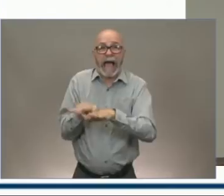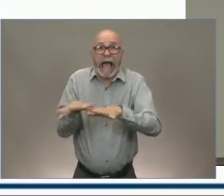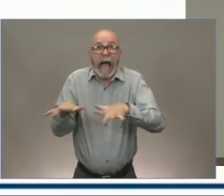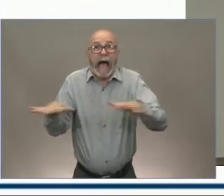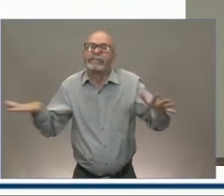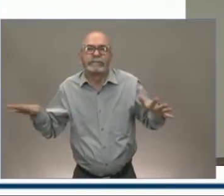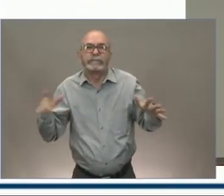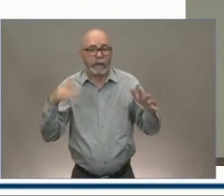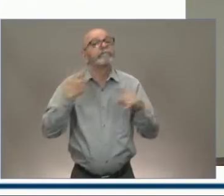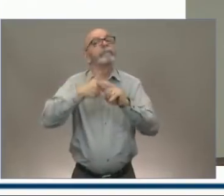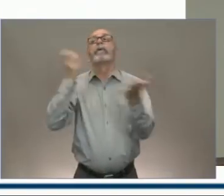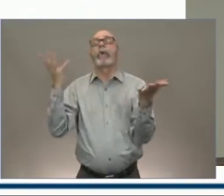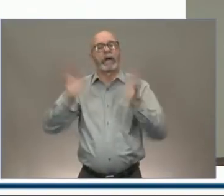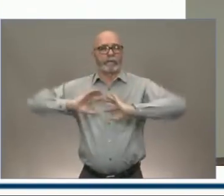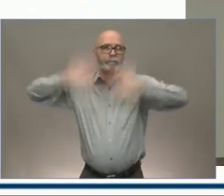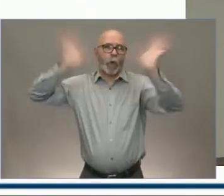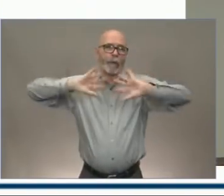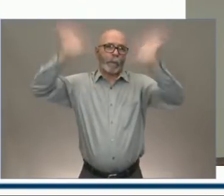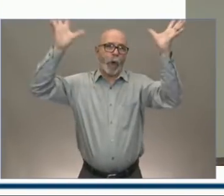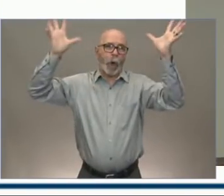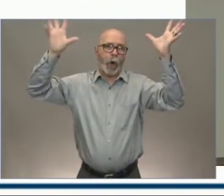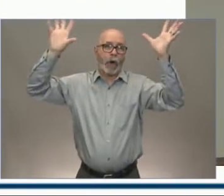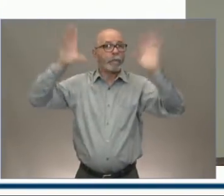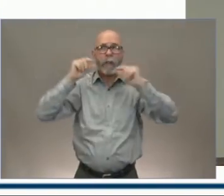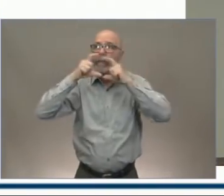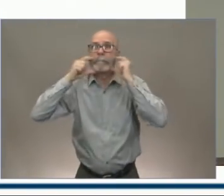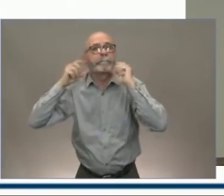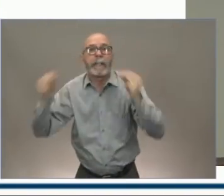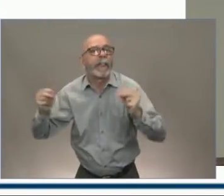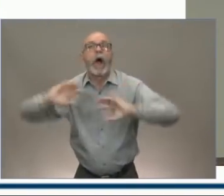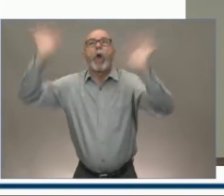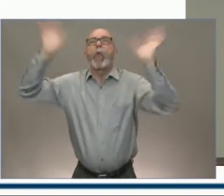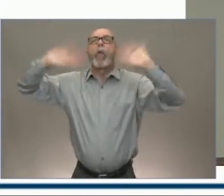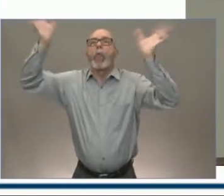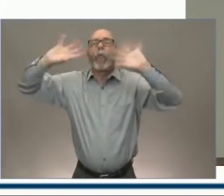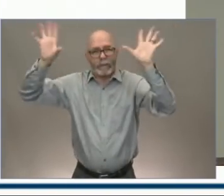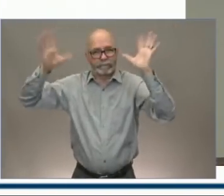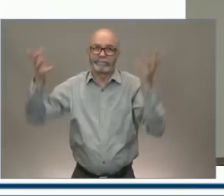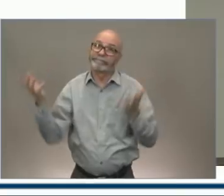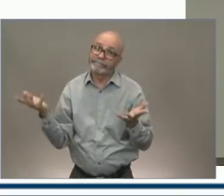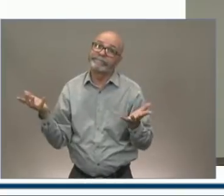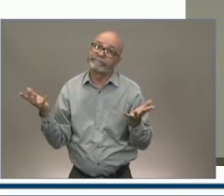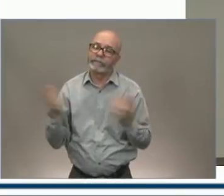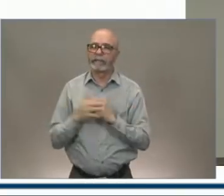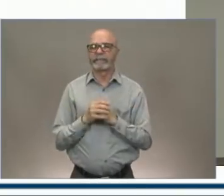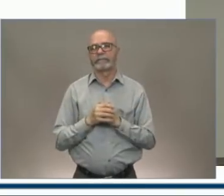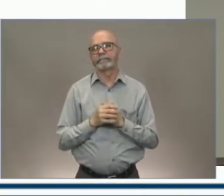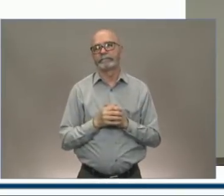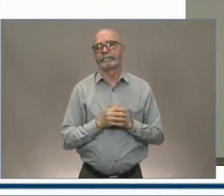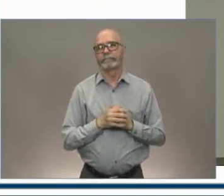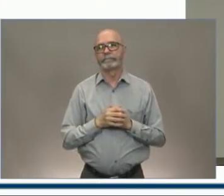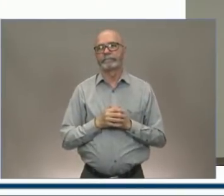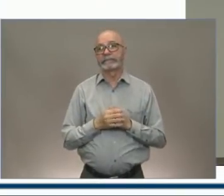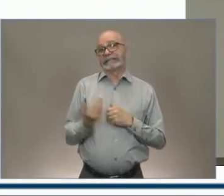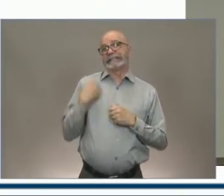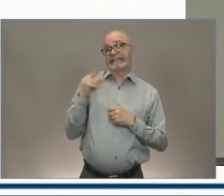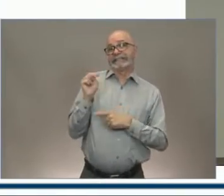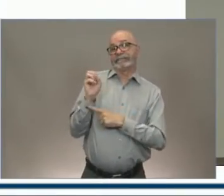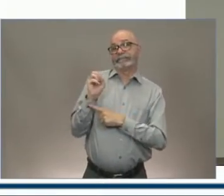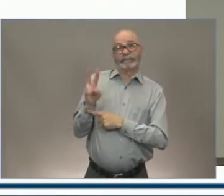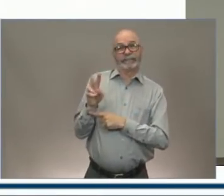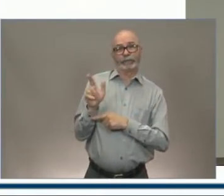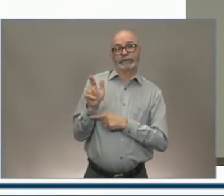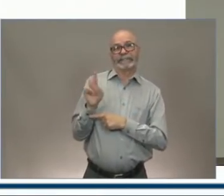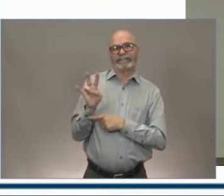at the restrictions that we brought in last November 27th, my conclusion has to be that we would have been better if we had done that a week